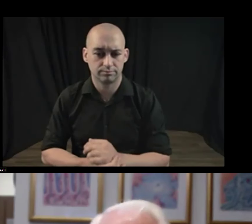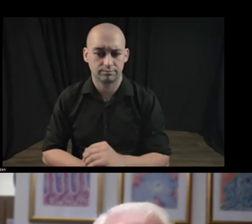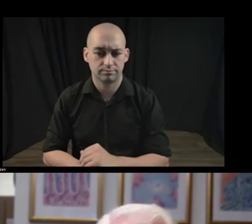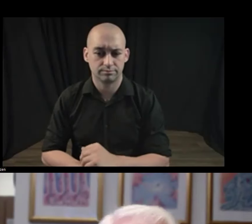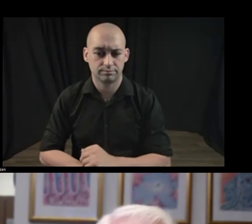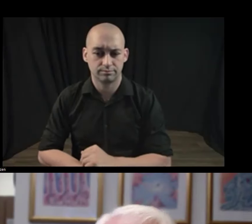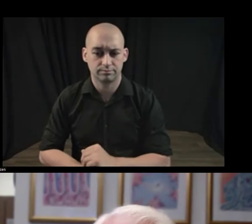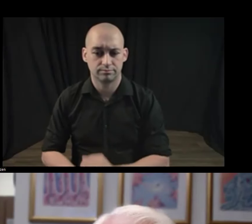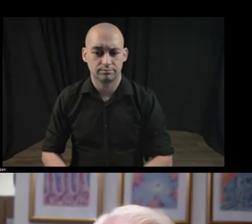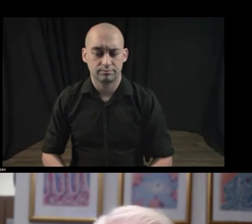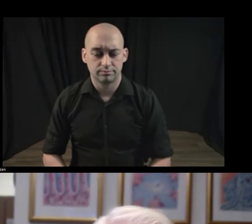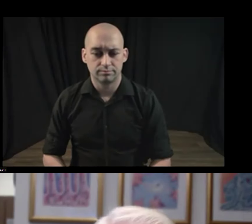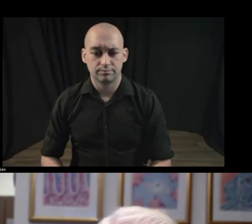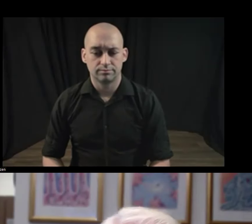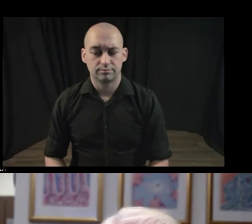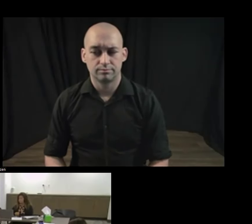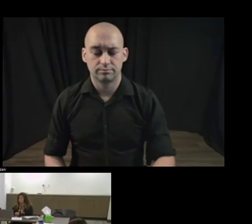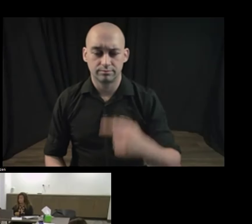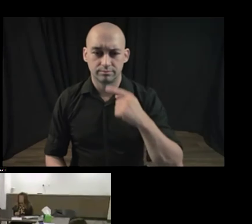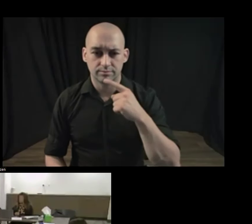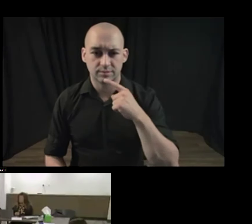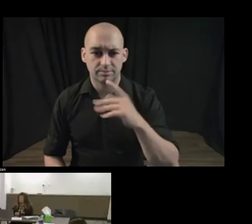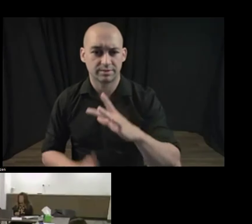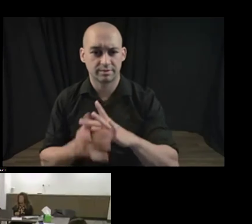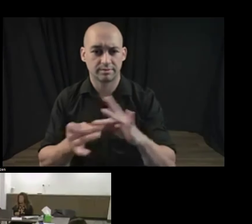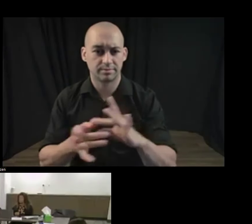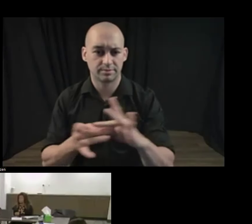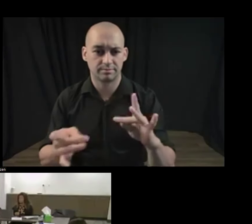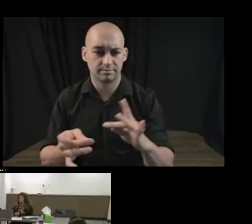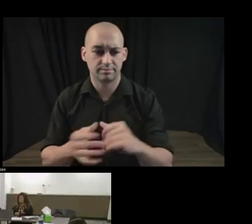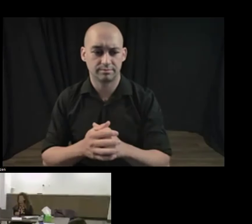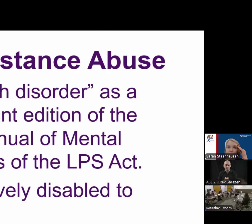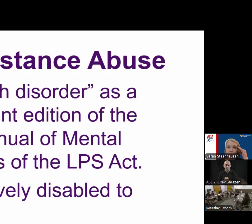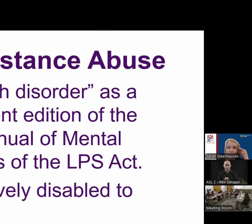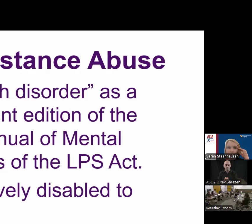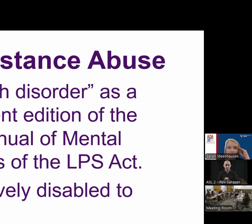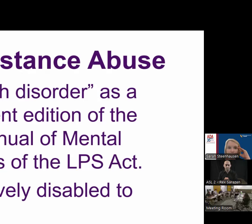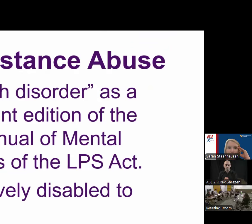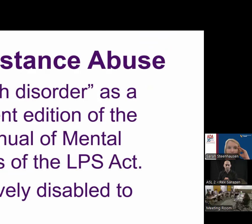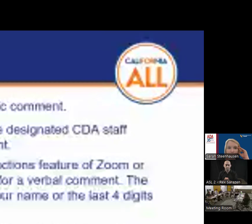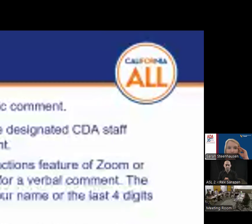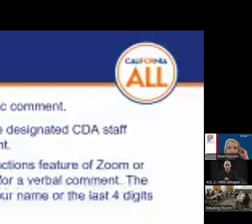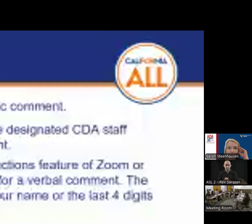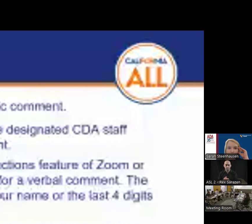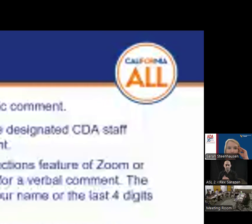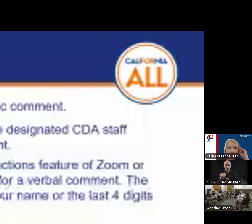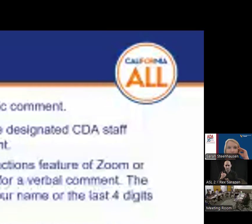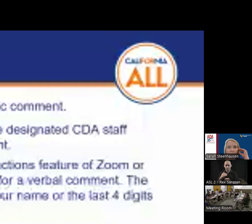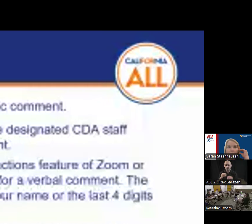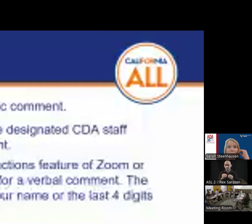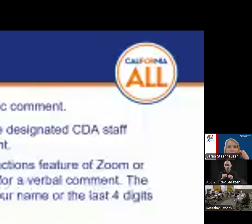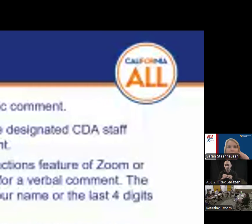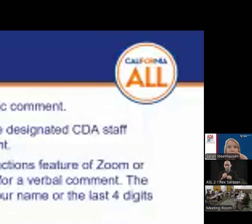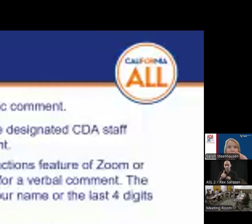Move forward to public comments if no one has any other questions. Anybody have any more questions?